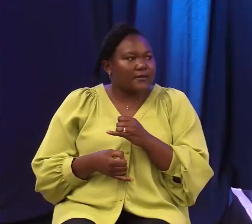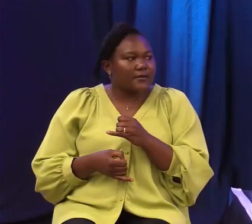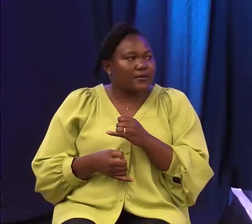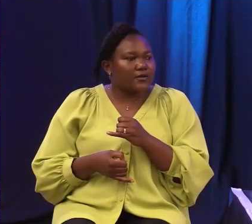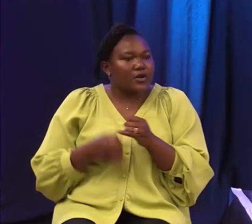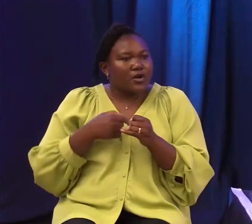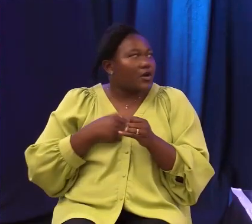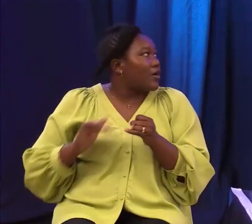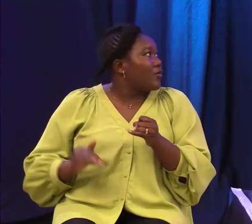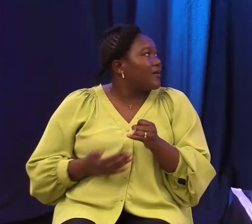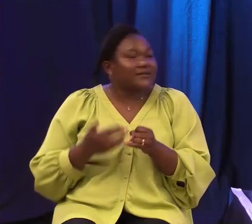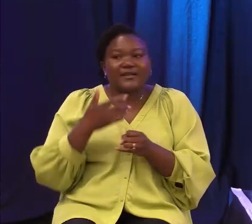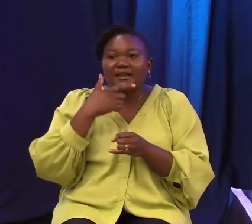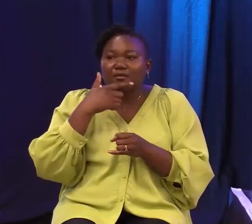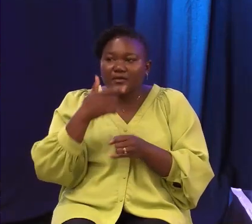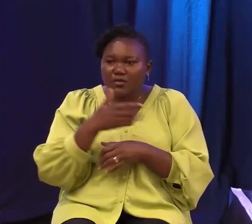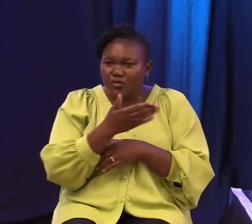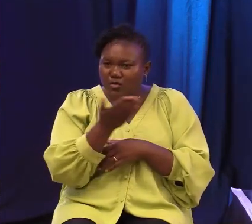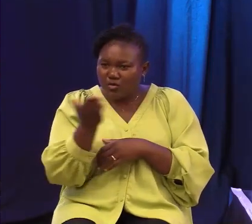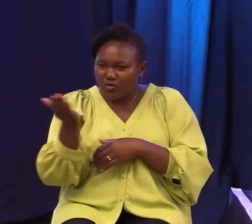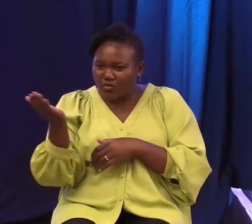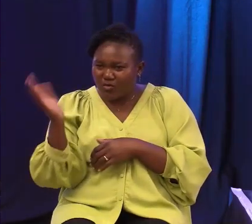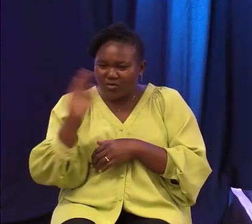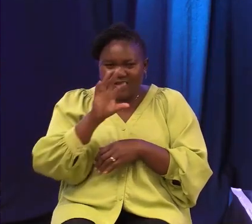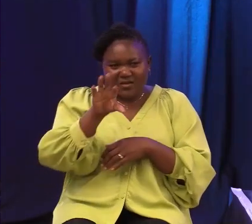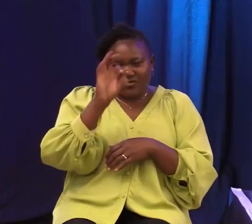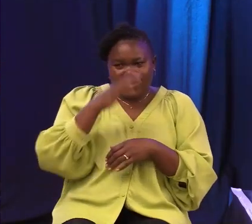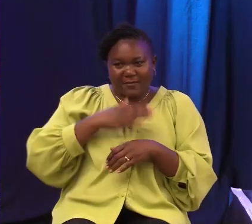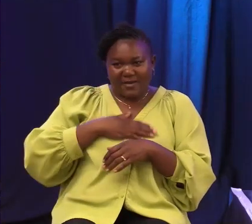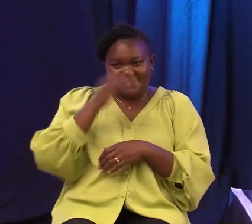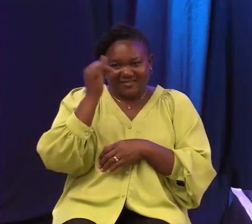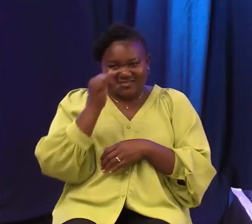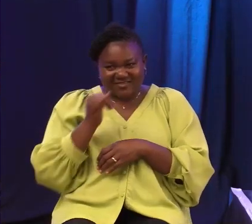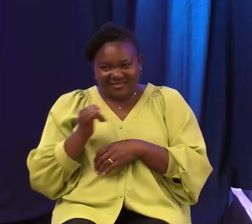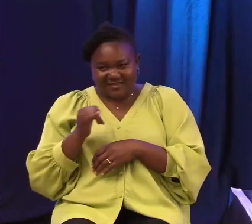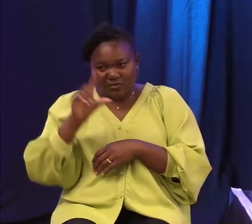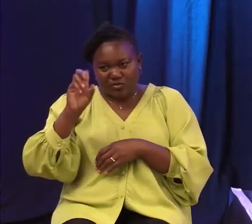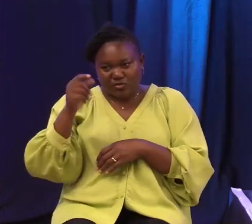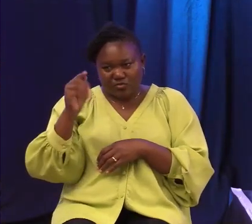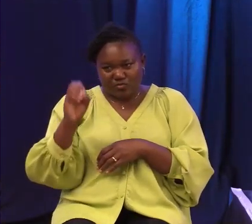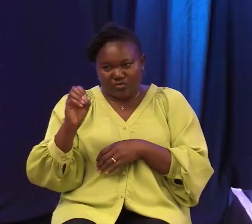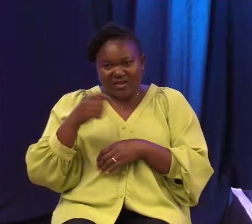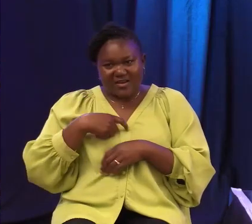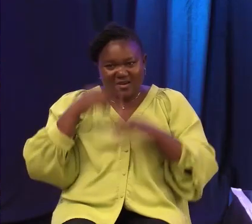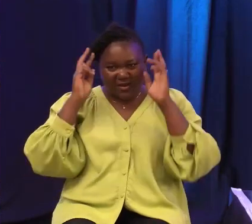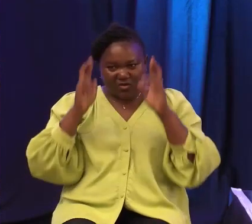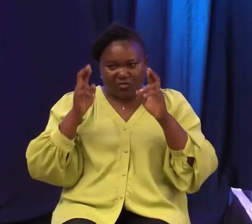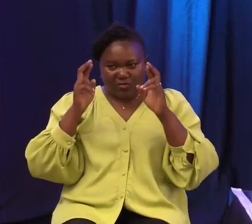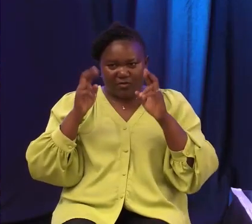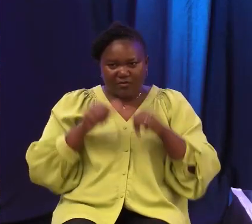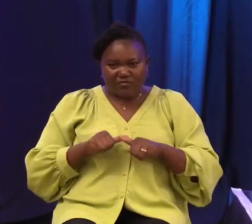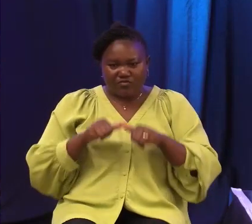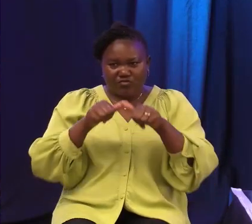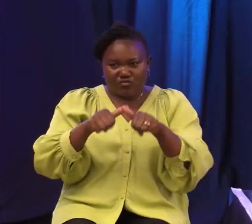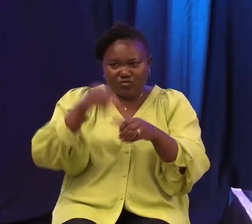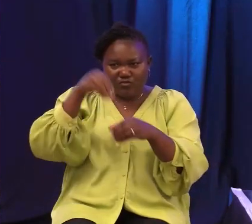want to thank you all for choosing my design, and I hope that it can be an accurate representation of this